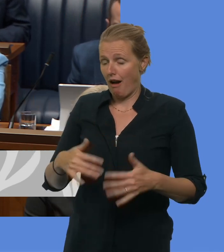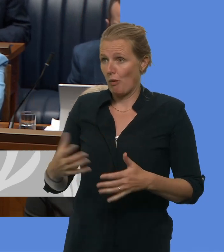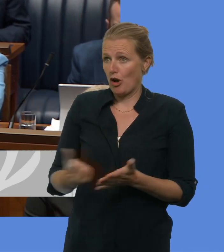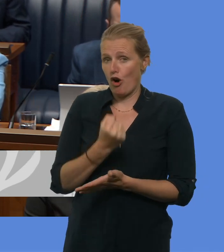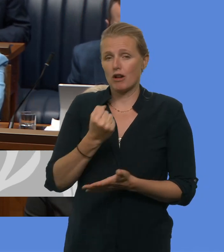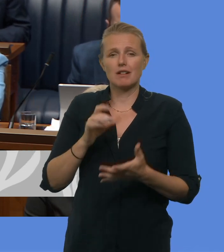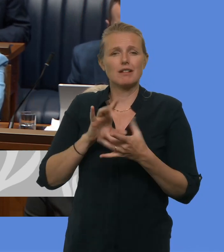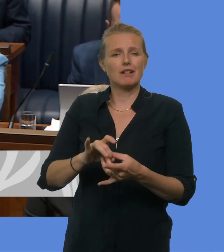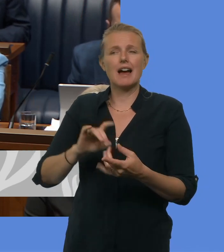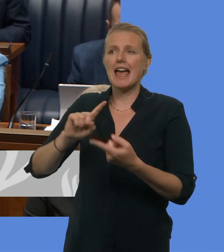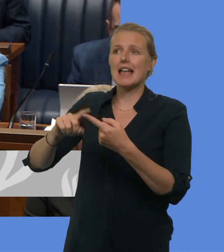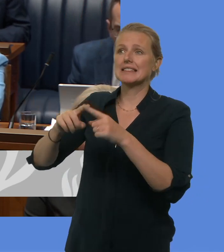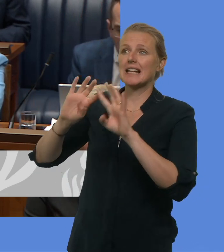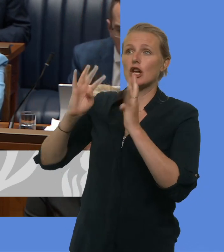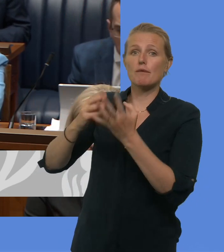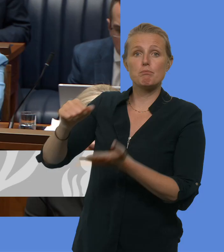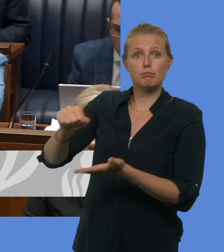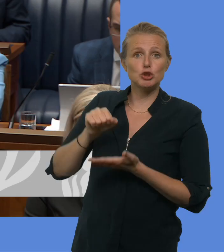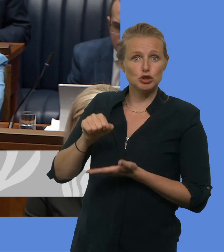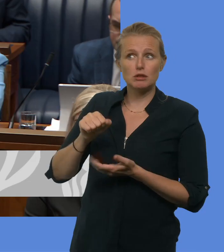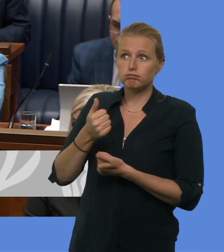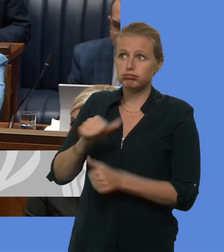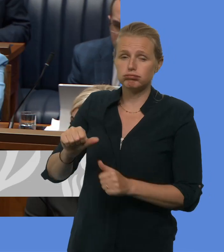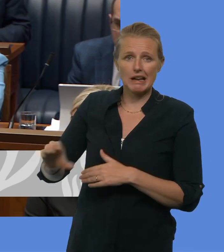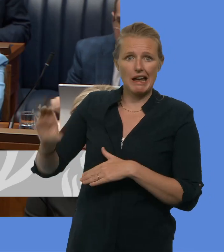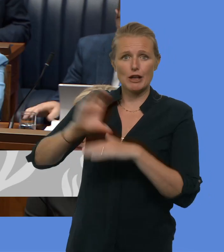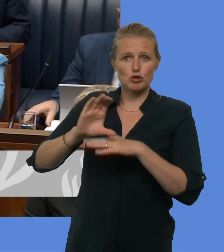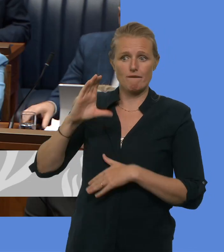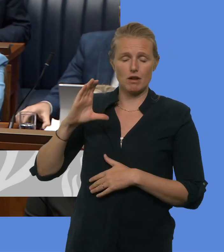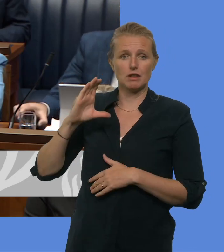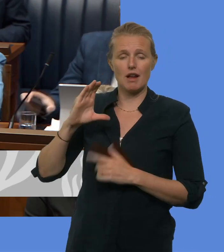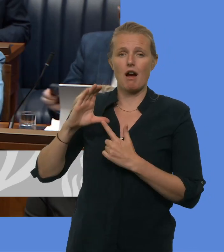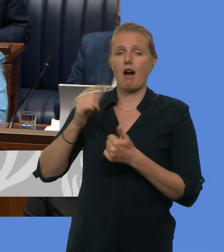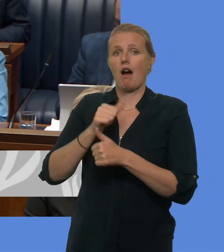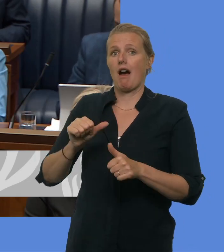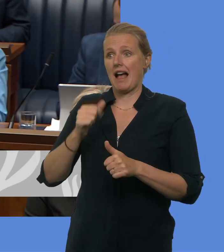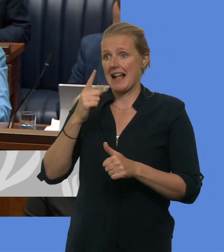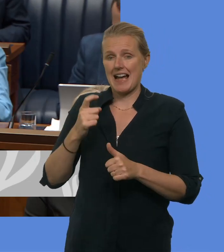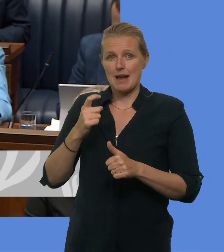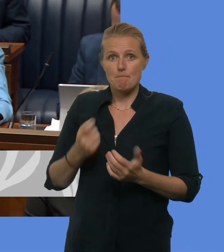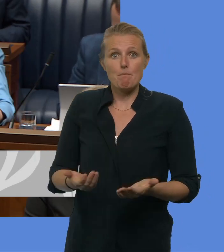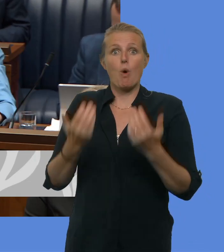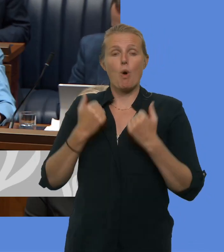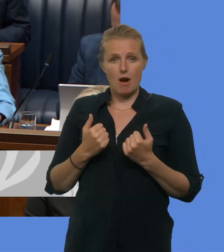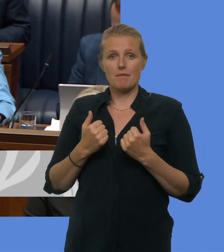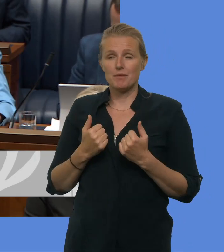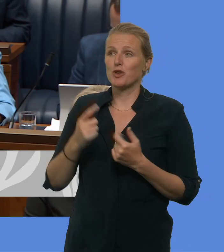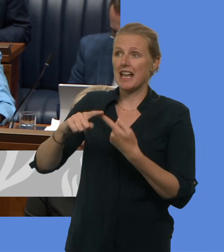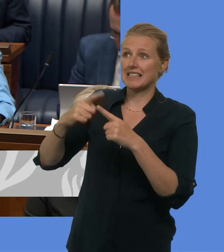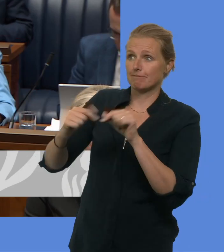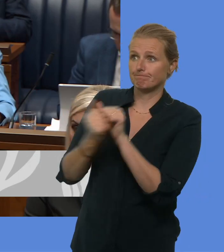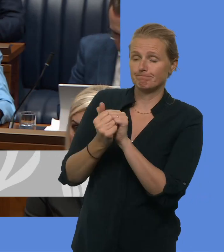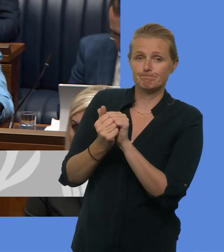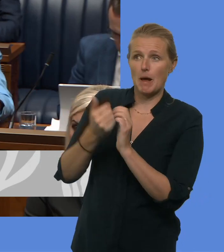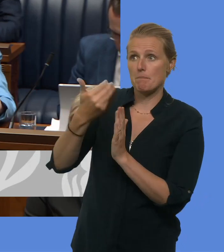part of the executive budget process, we have been able to expand now, and the executive endorsed the paper where that